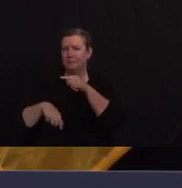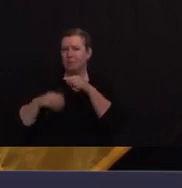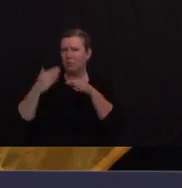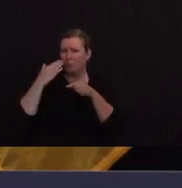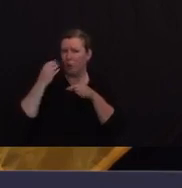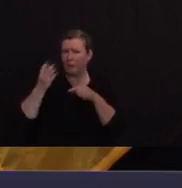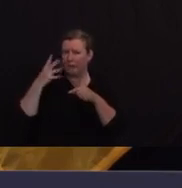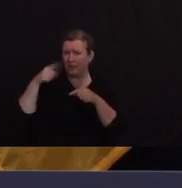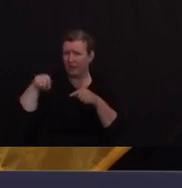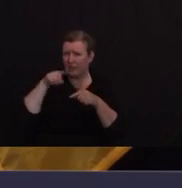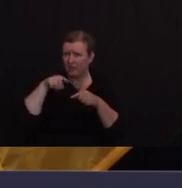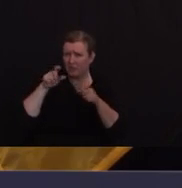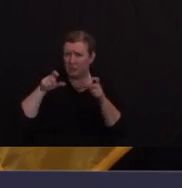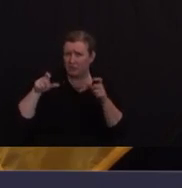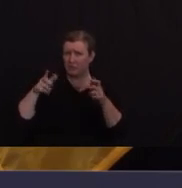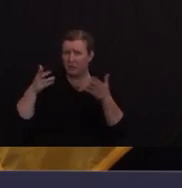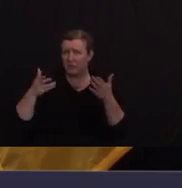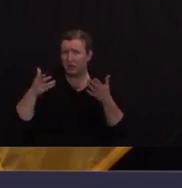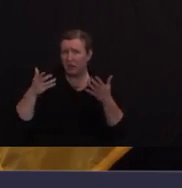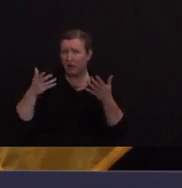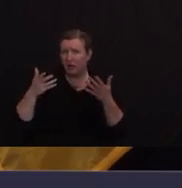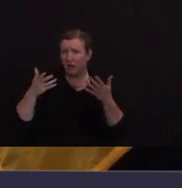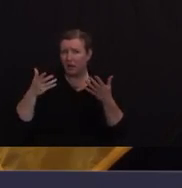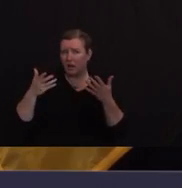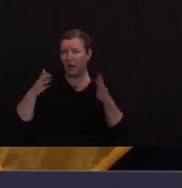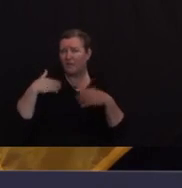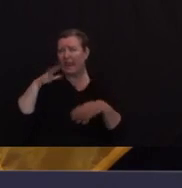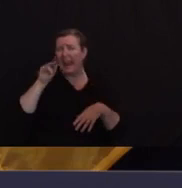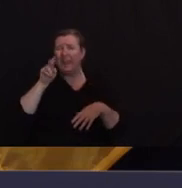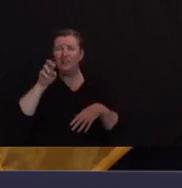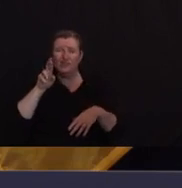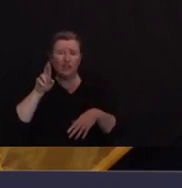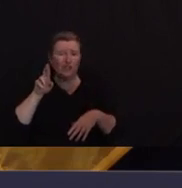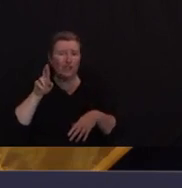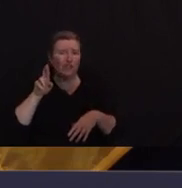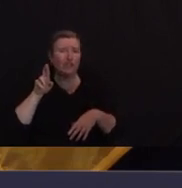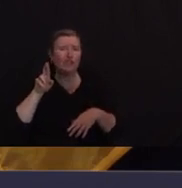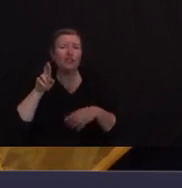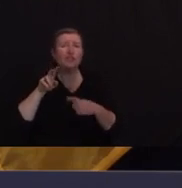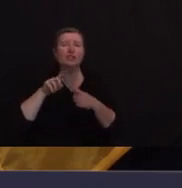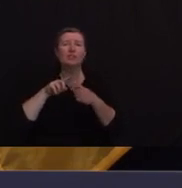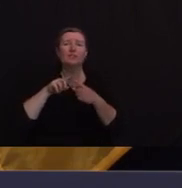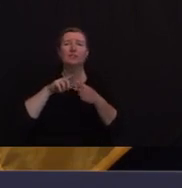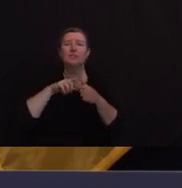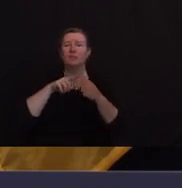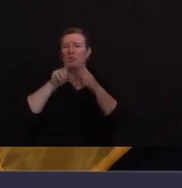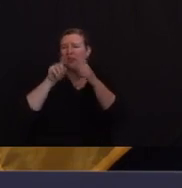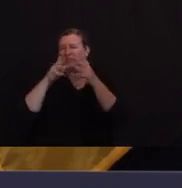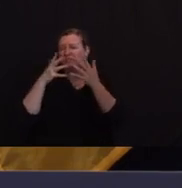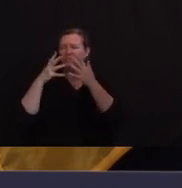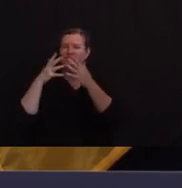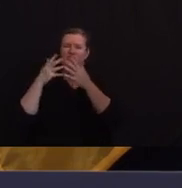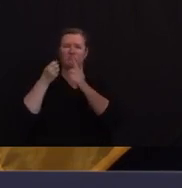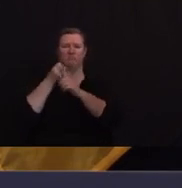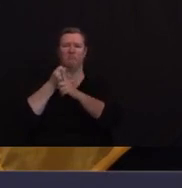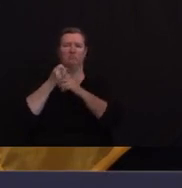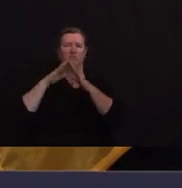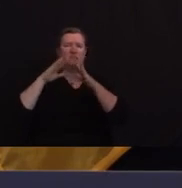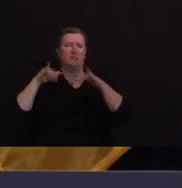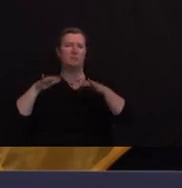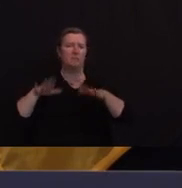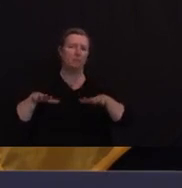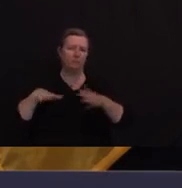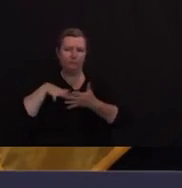those receiving cancer treatments, et cetera, receiving a third dose? And then is there an update on